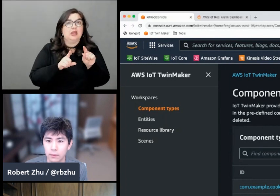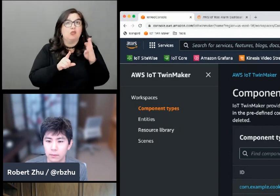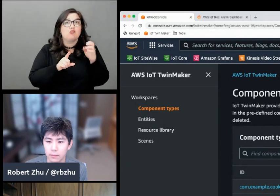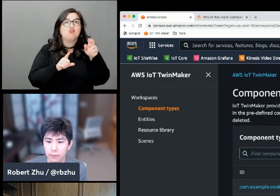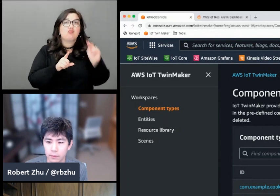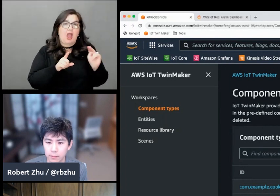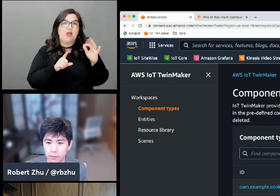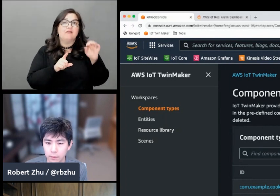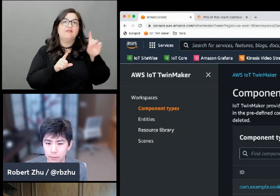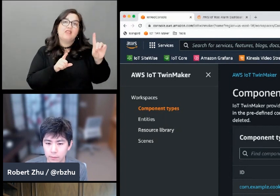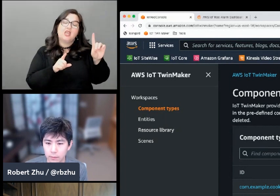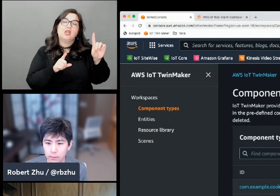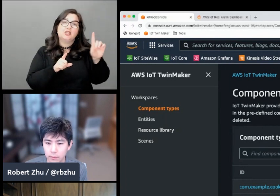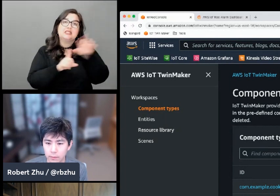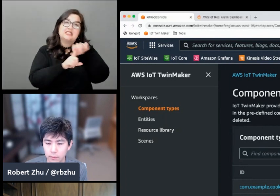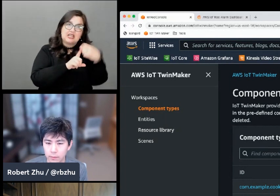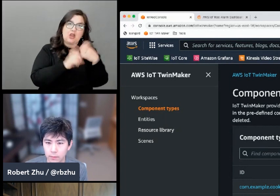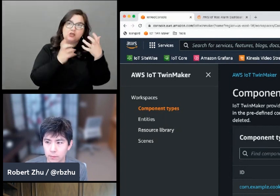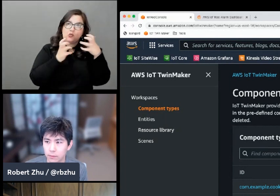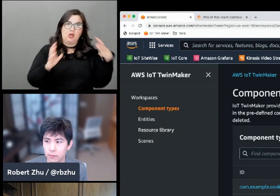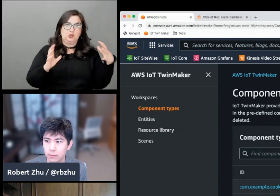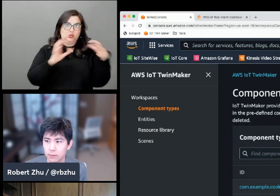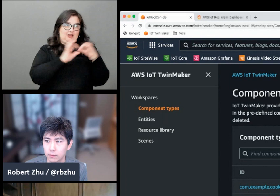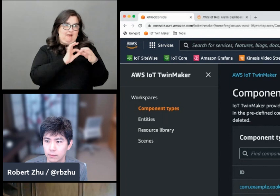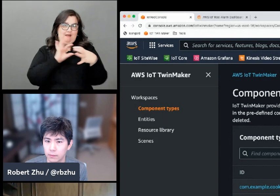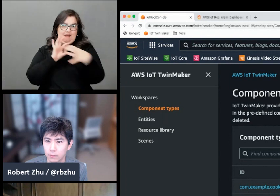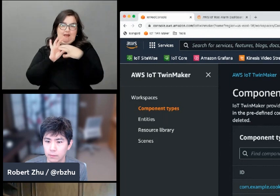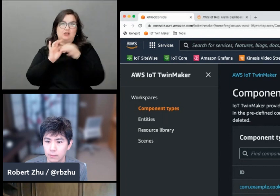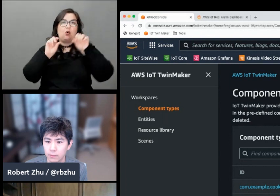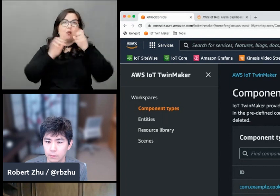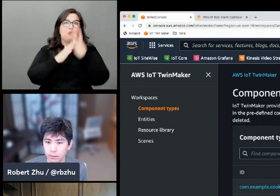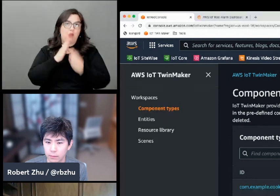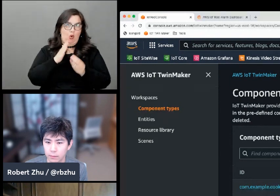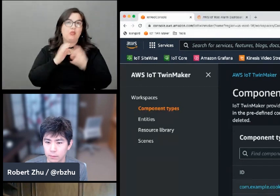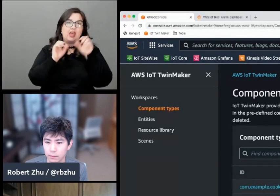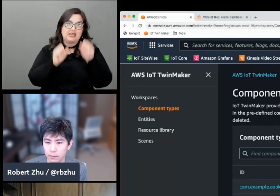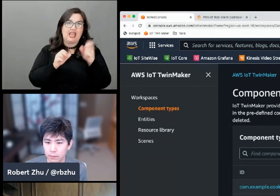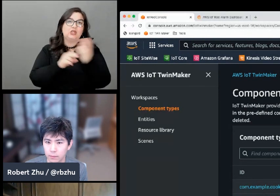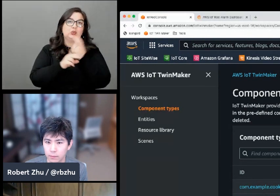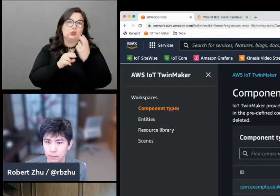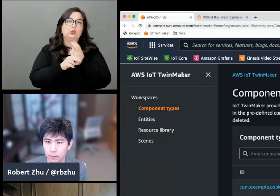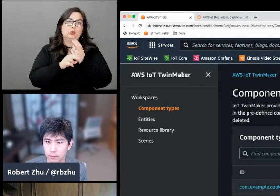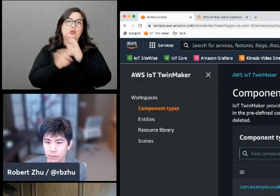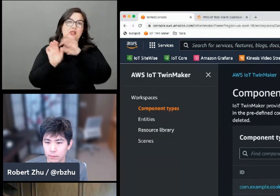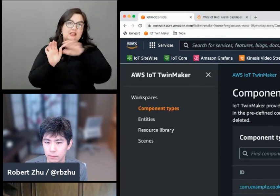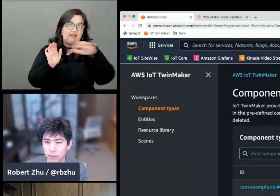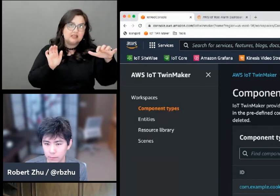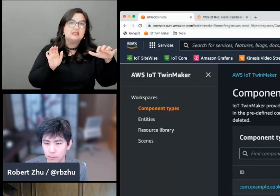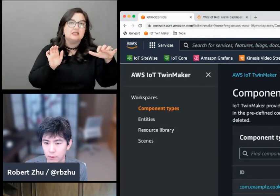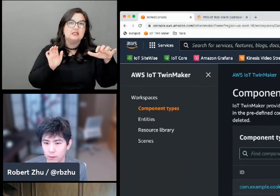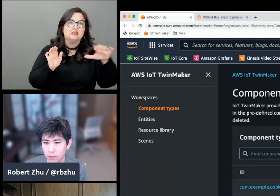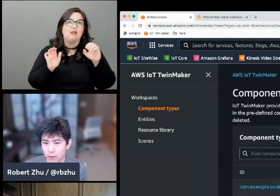so we wanted to connect to those, and we do that through these entities that we can add to our components.